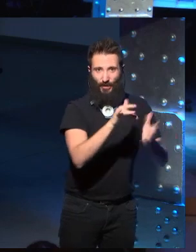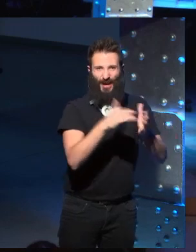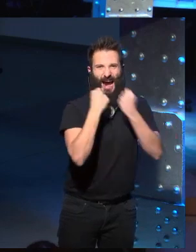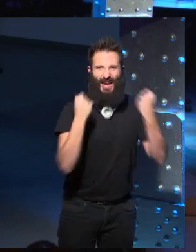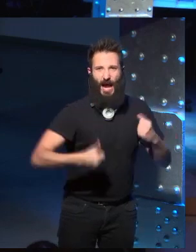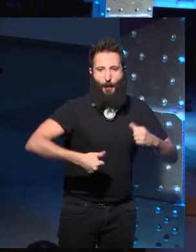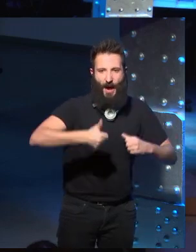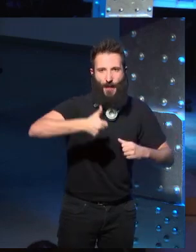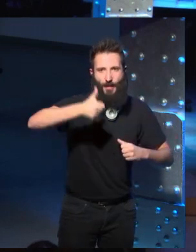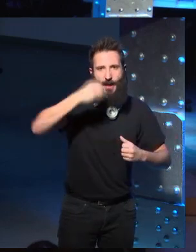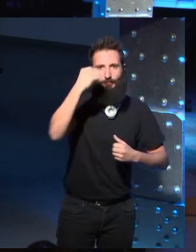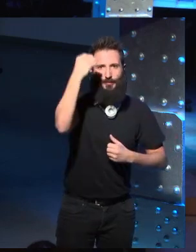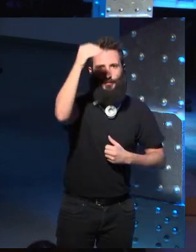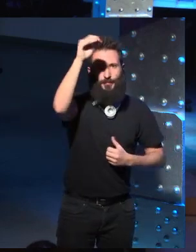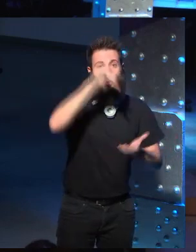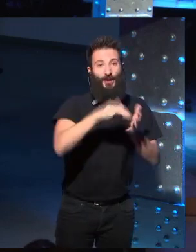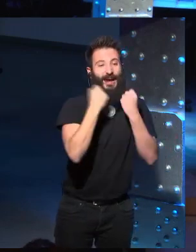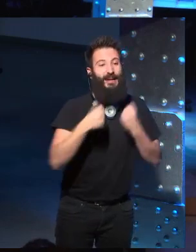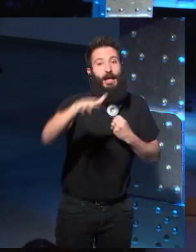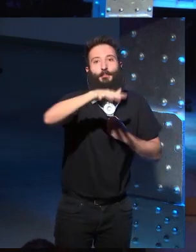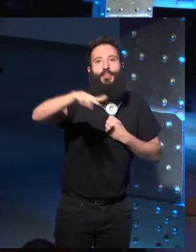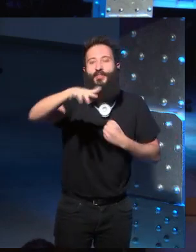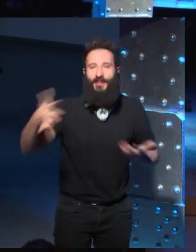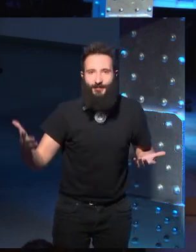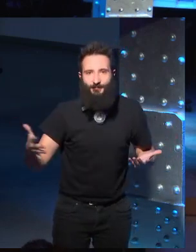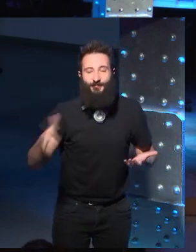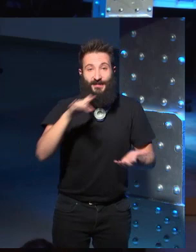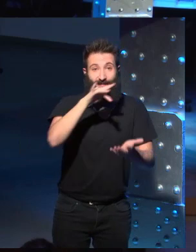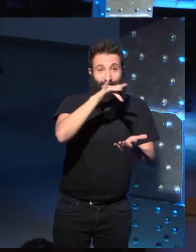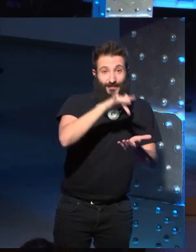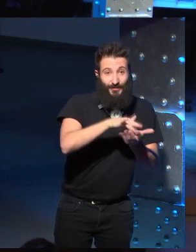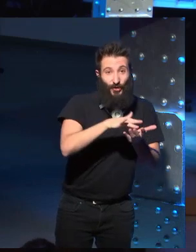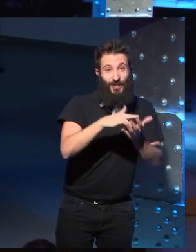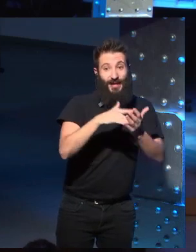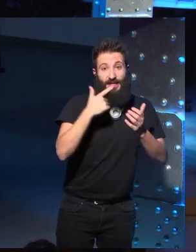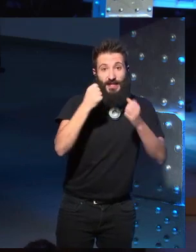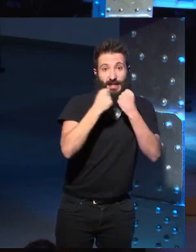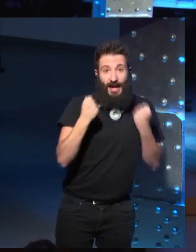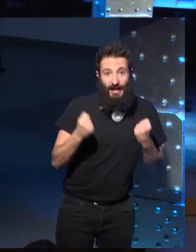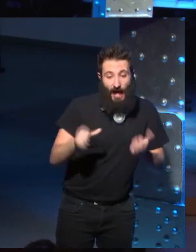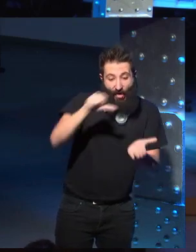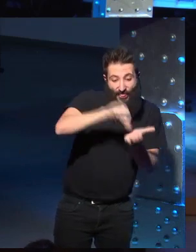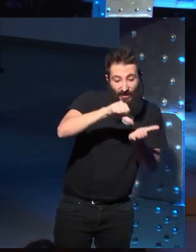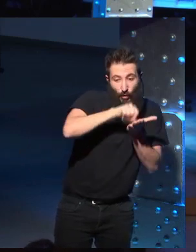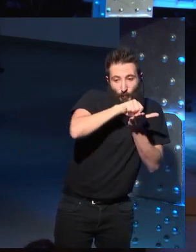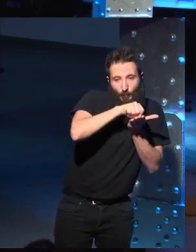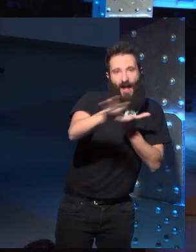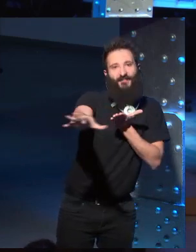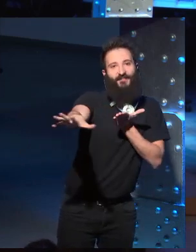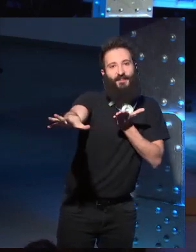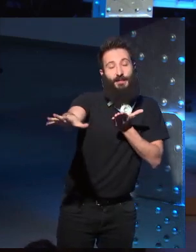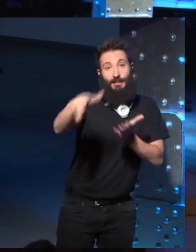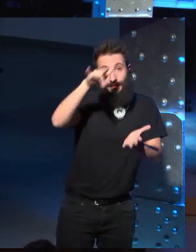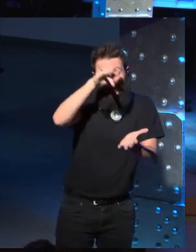that energy has to go somewhere. So it fights its way out from the center outwards. And when it reaches